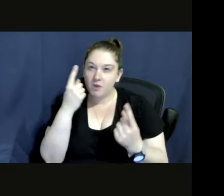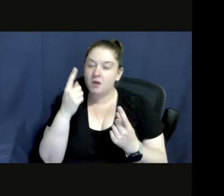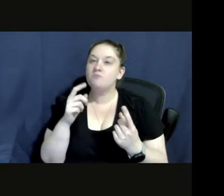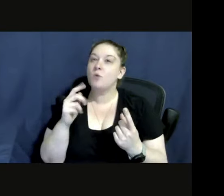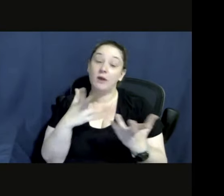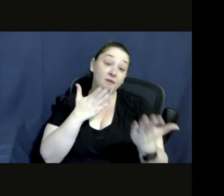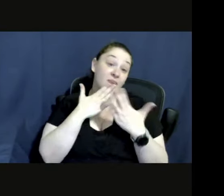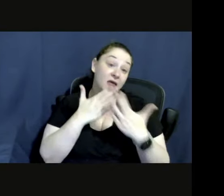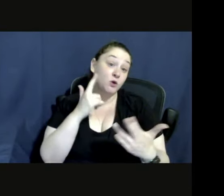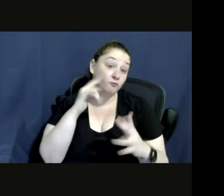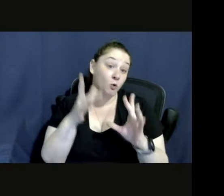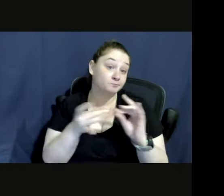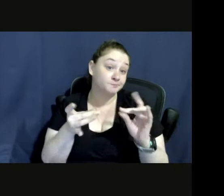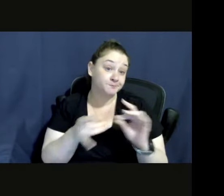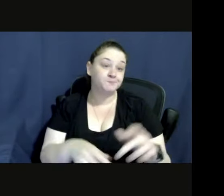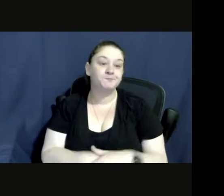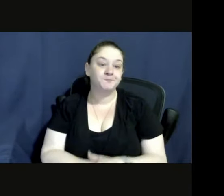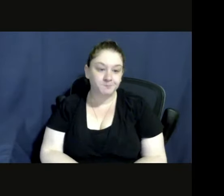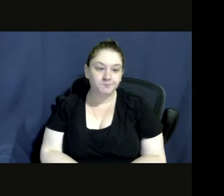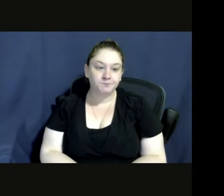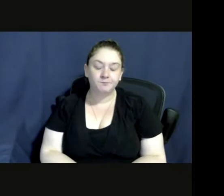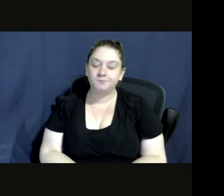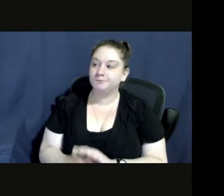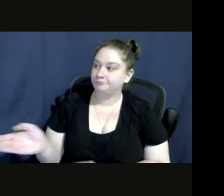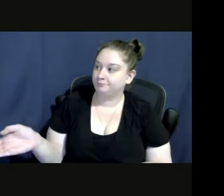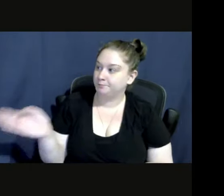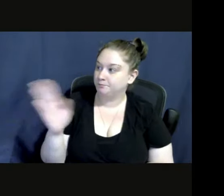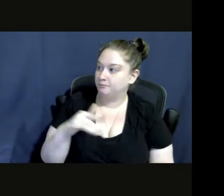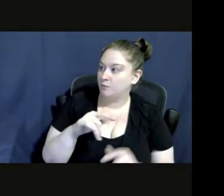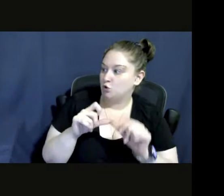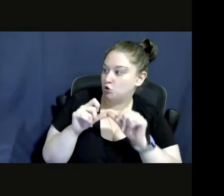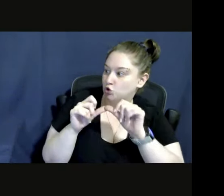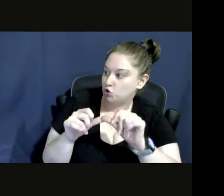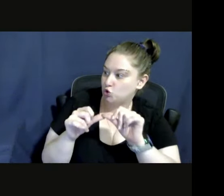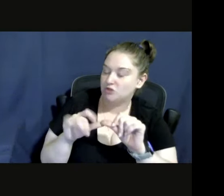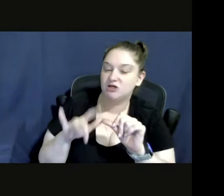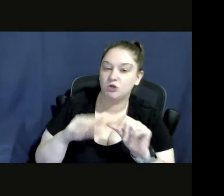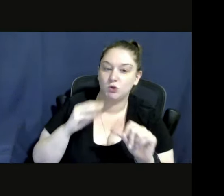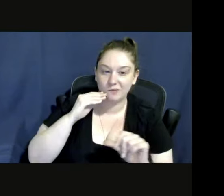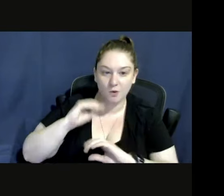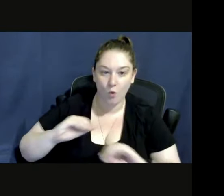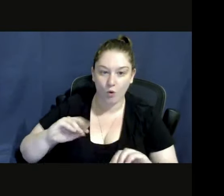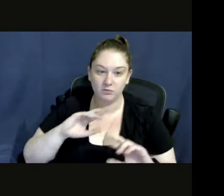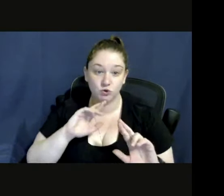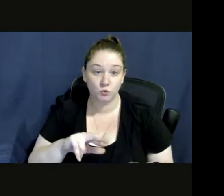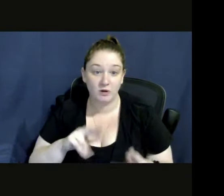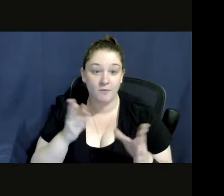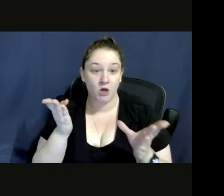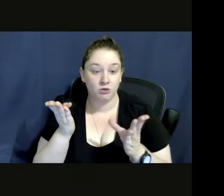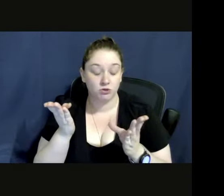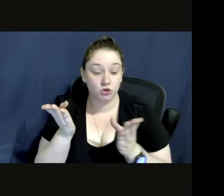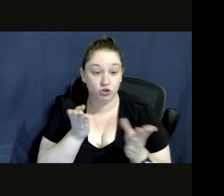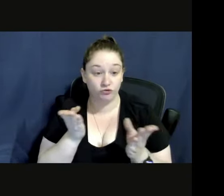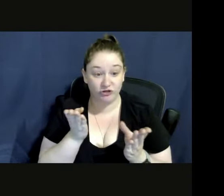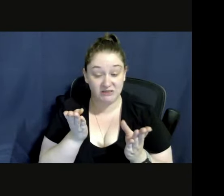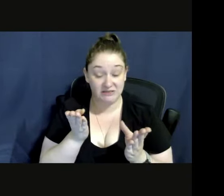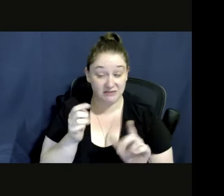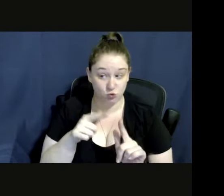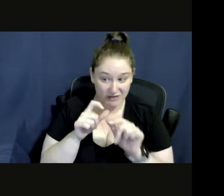up. Just to continue, the homeless response services that we have is